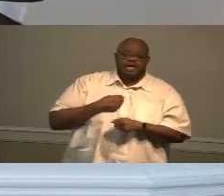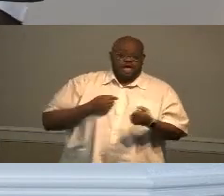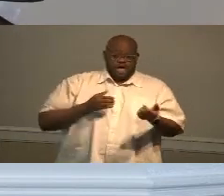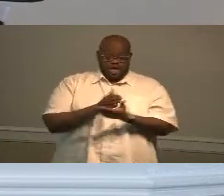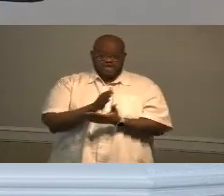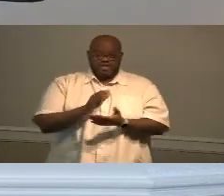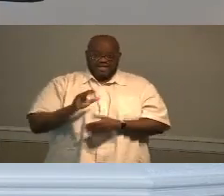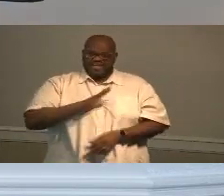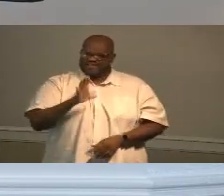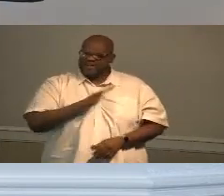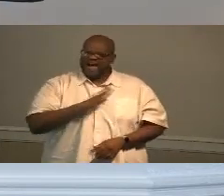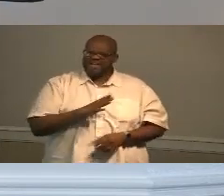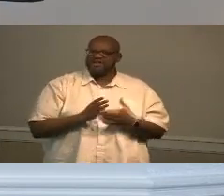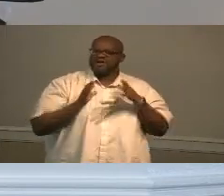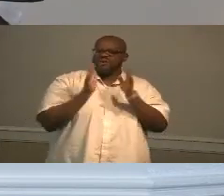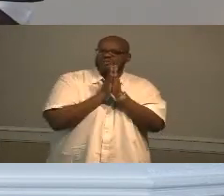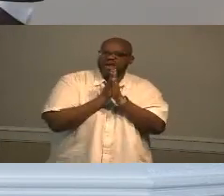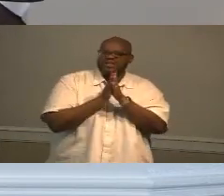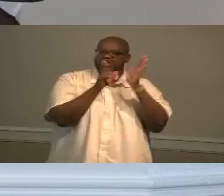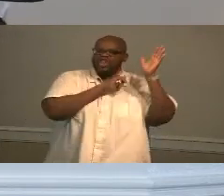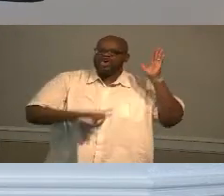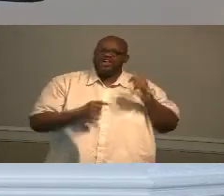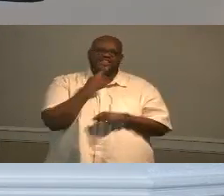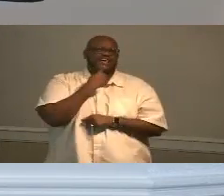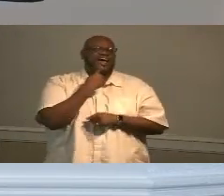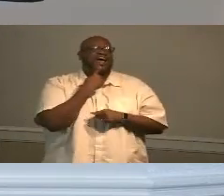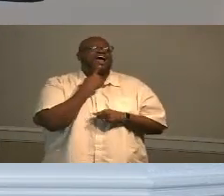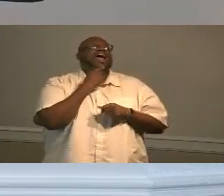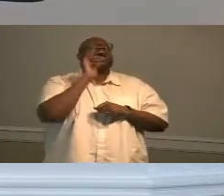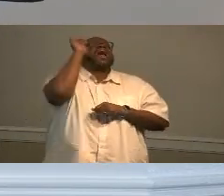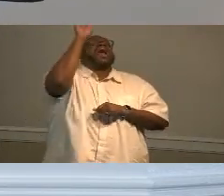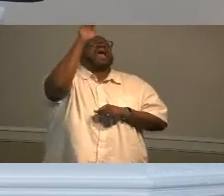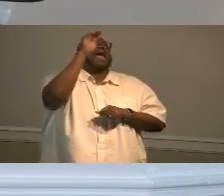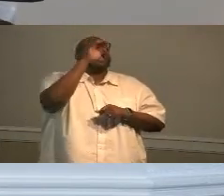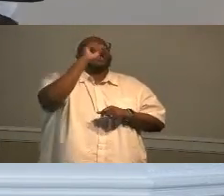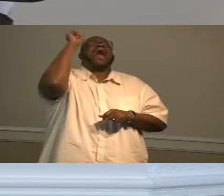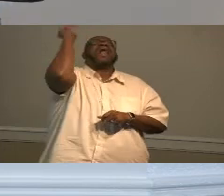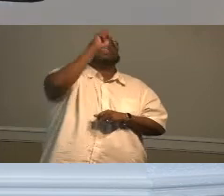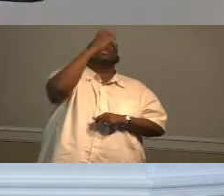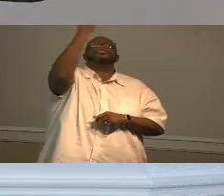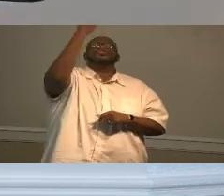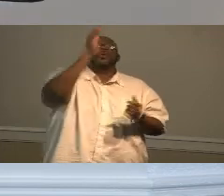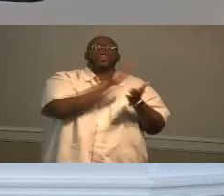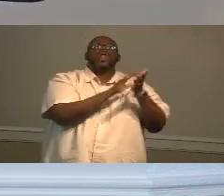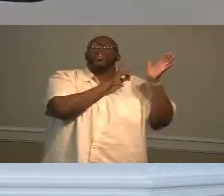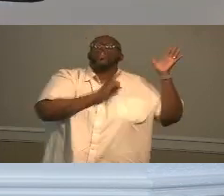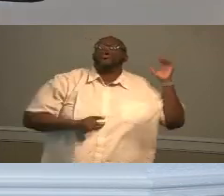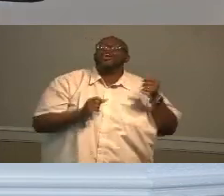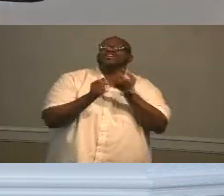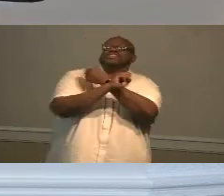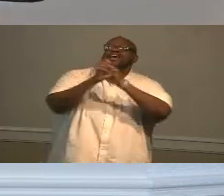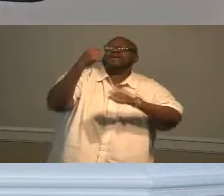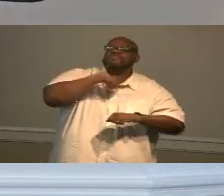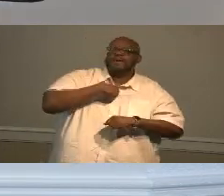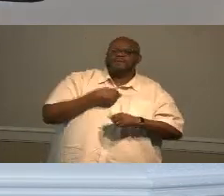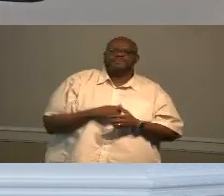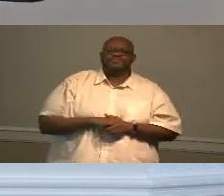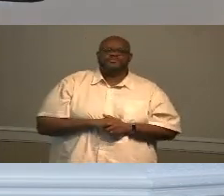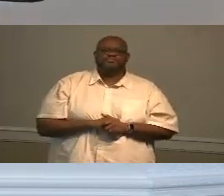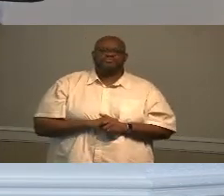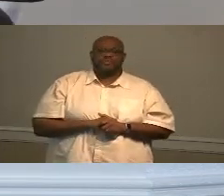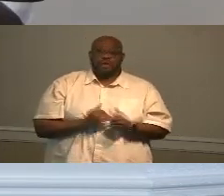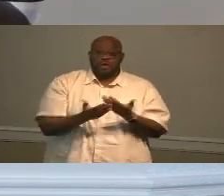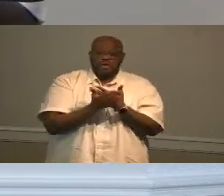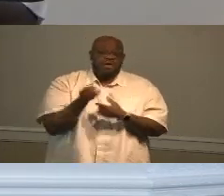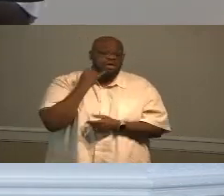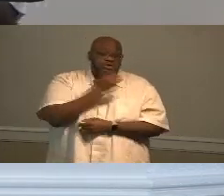to him. It's all right to call on him. It's all right to tell him you need him. Lord, save me. Anybody